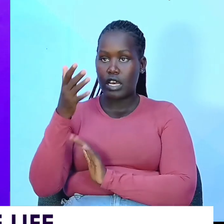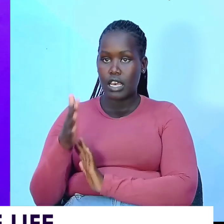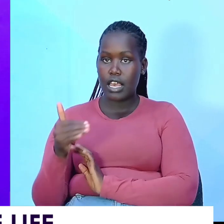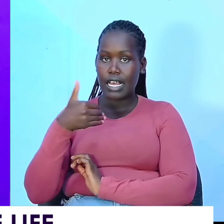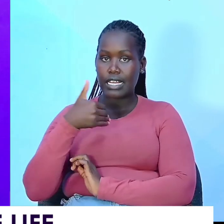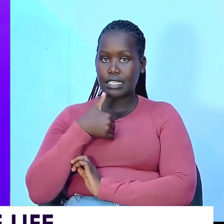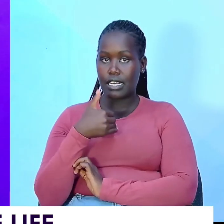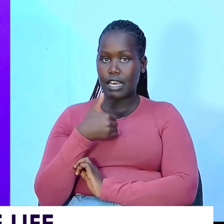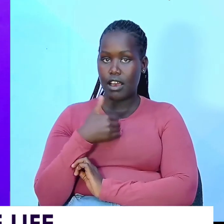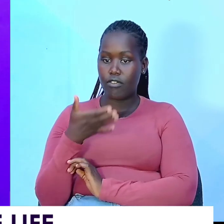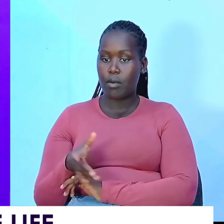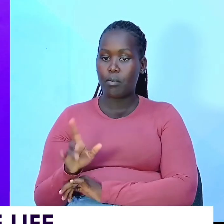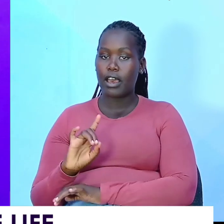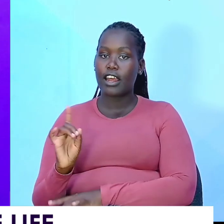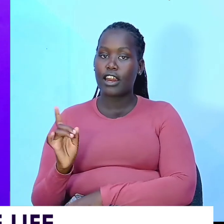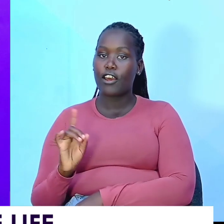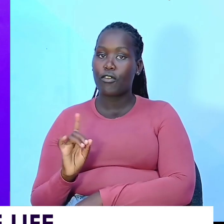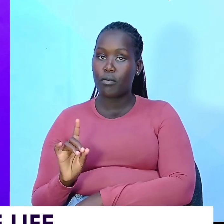facing?